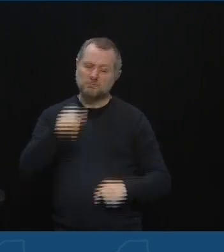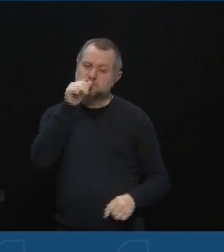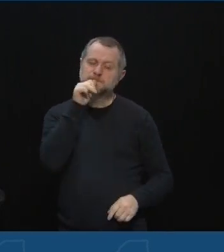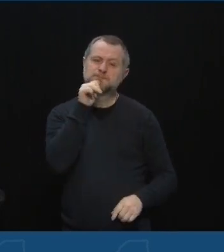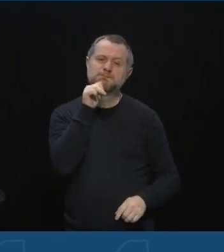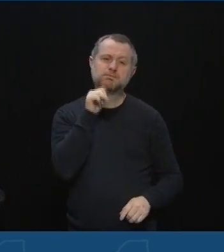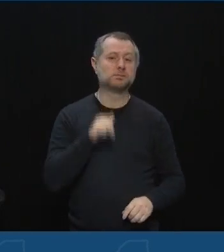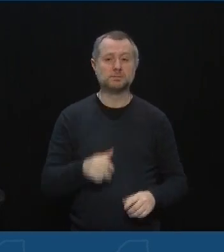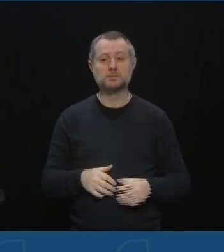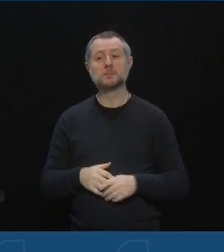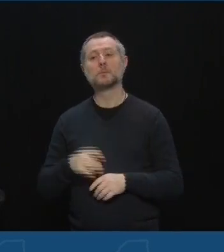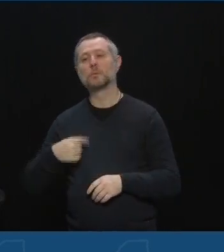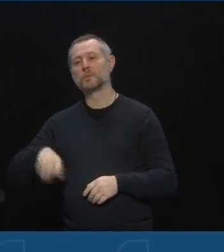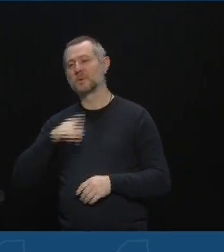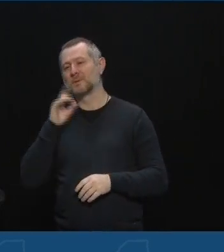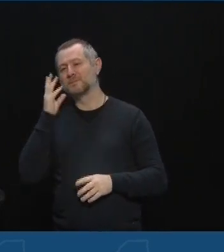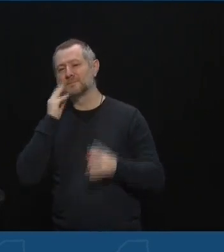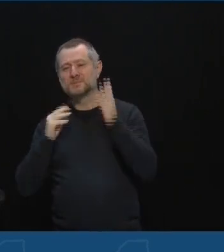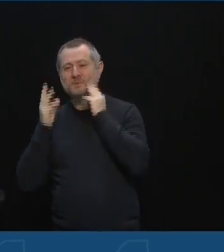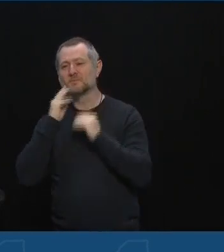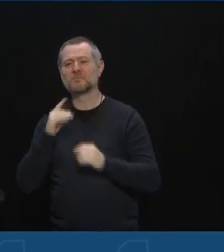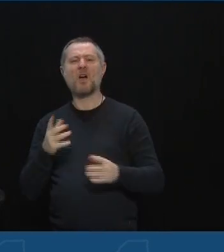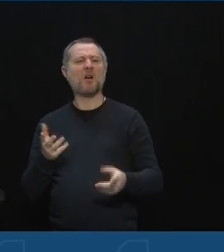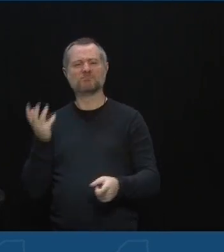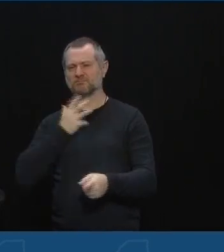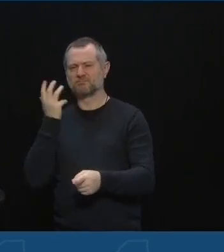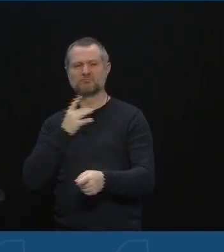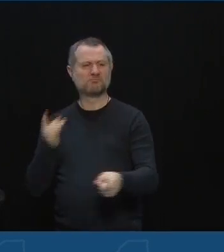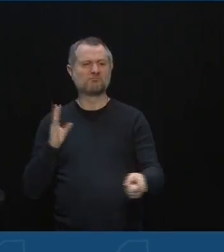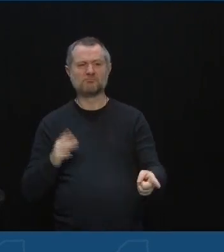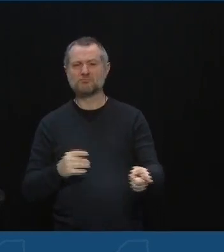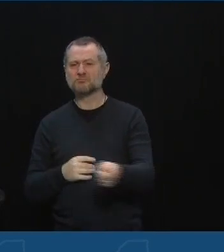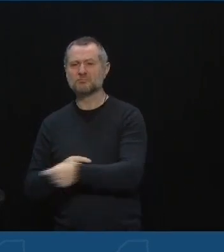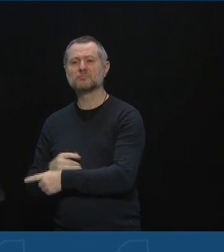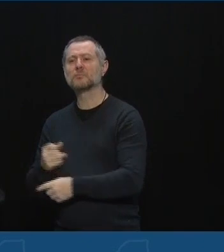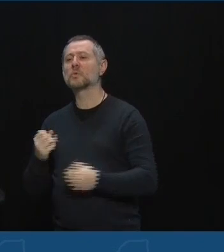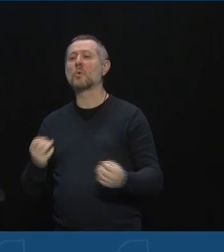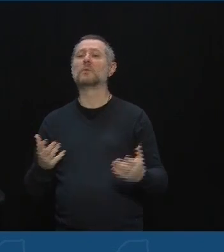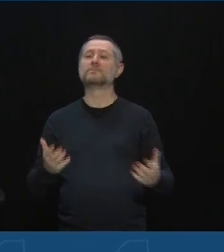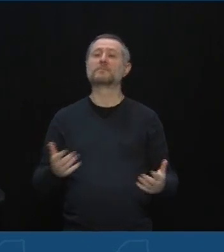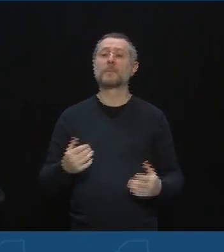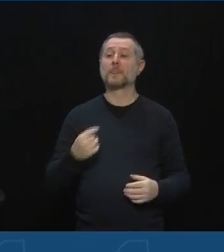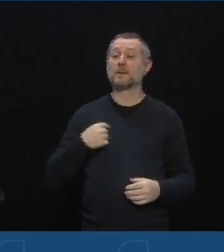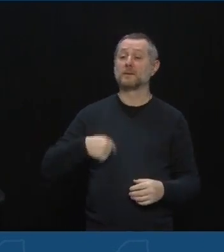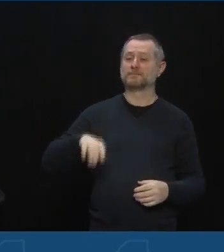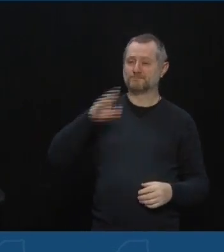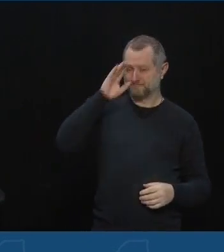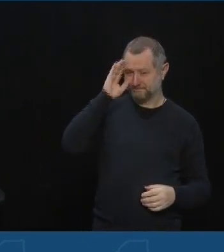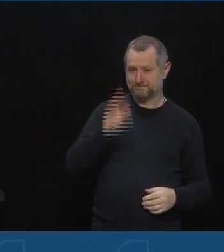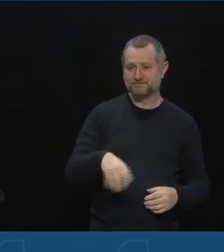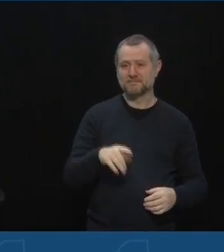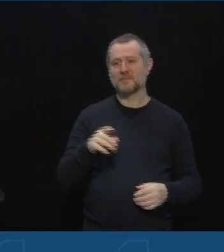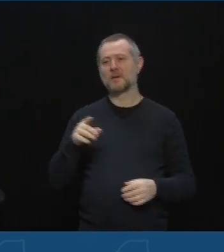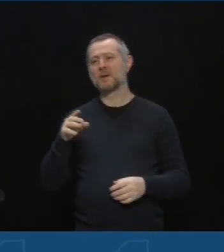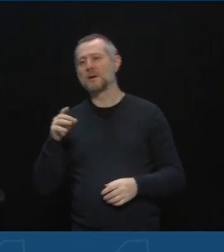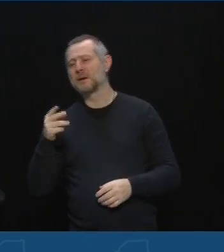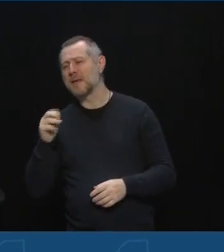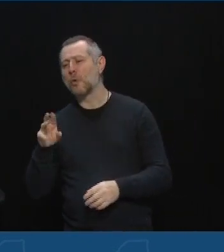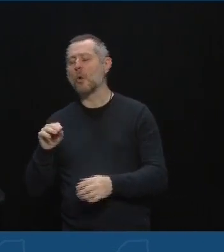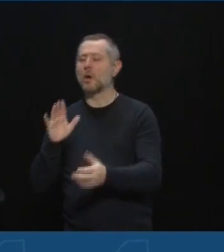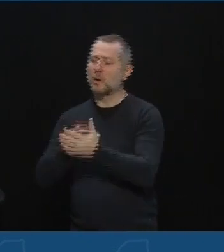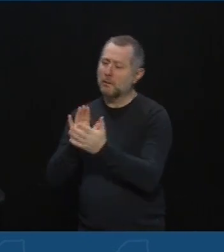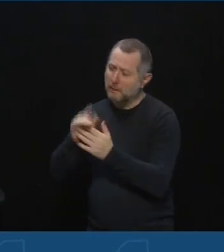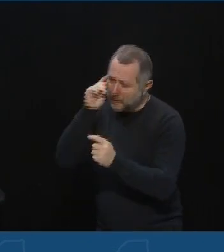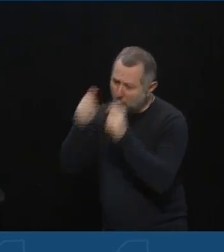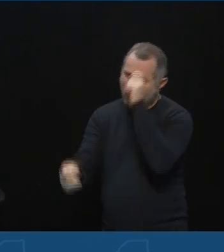what they've been through is excruciating. So instead of just always calling healthcare workers, oh, my gosh, they're heroes. Aren't they great? You've got to pay them